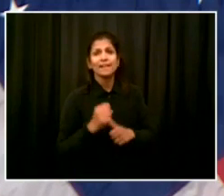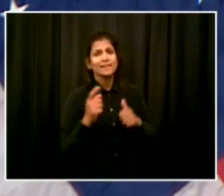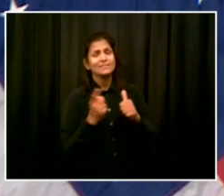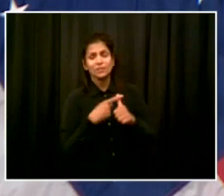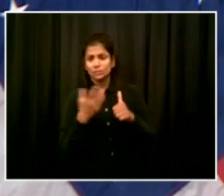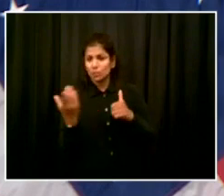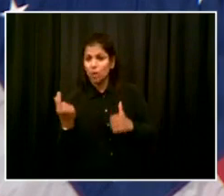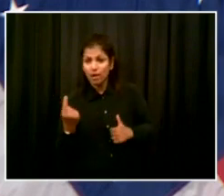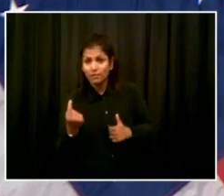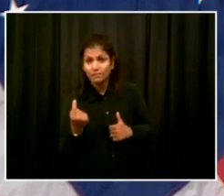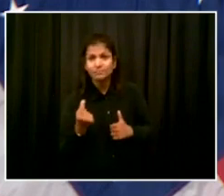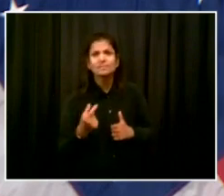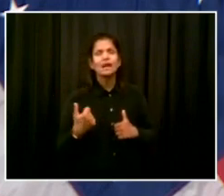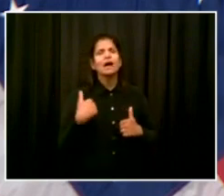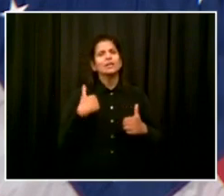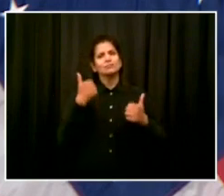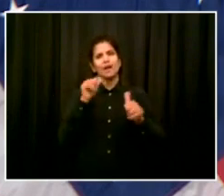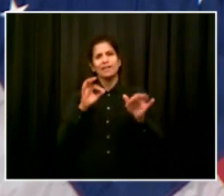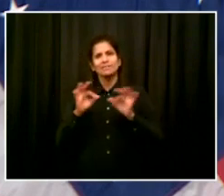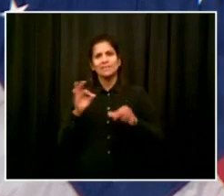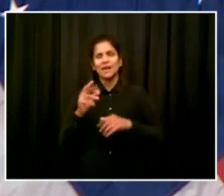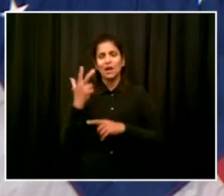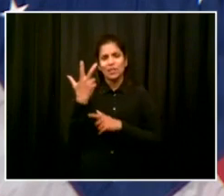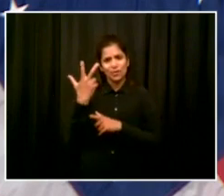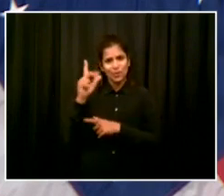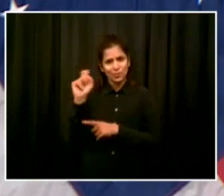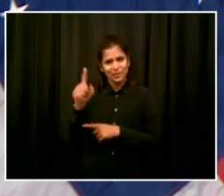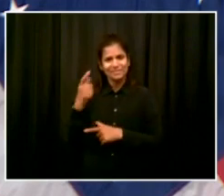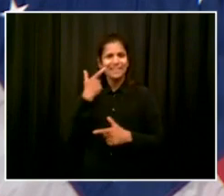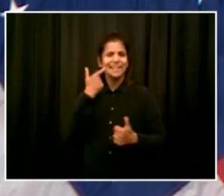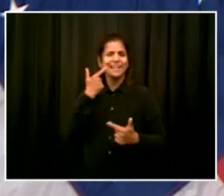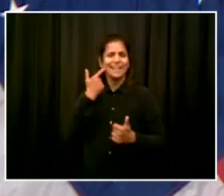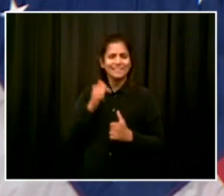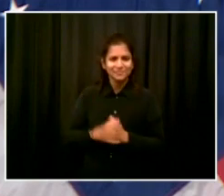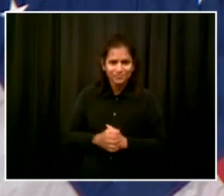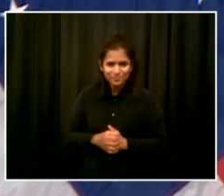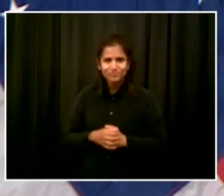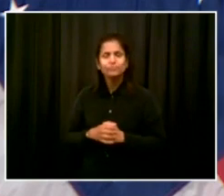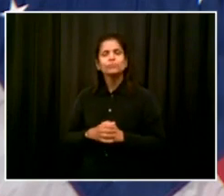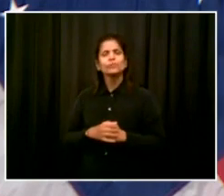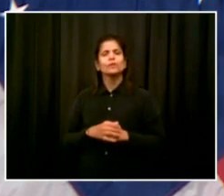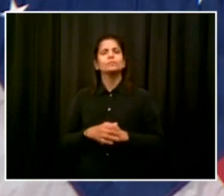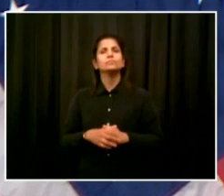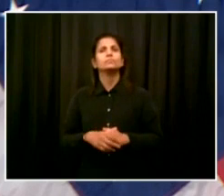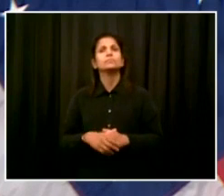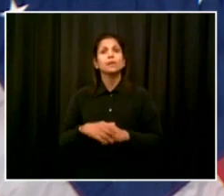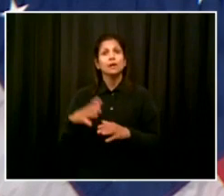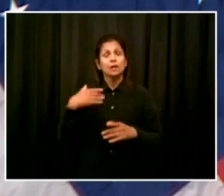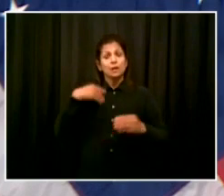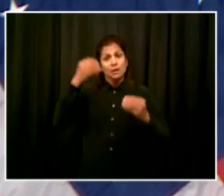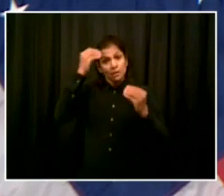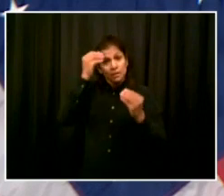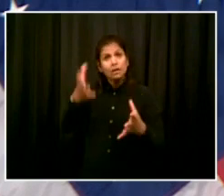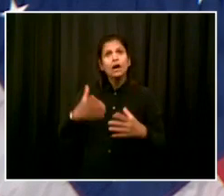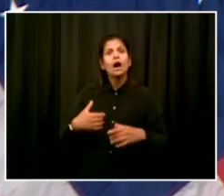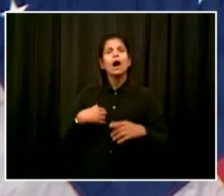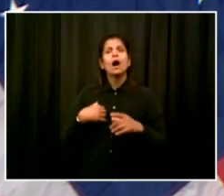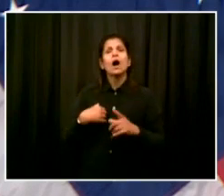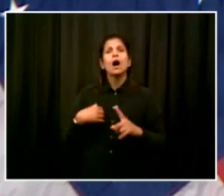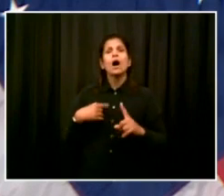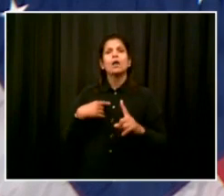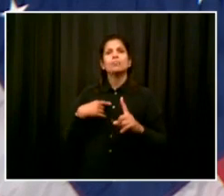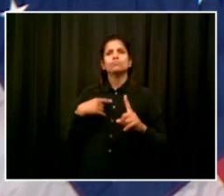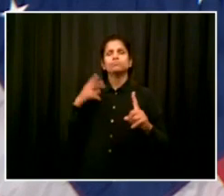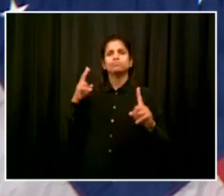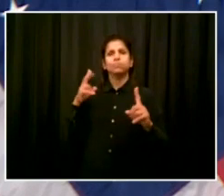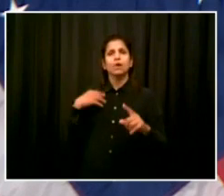recently appointed Chief Jeff Madry to be the Chief of Community Affairs. And one of the things I said to him, and it ties to